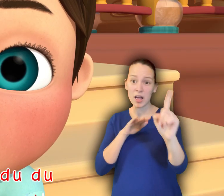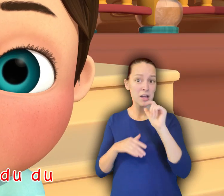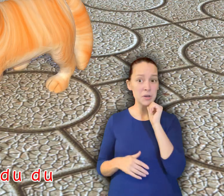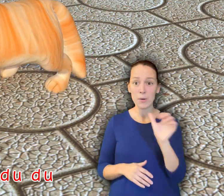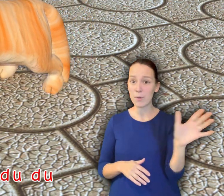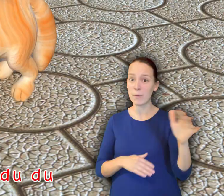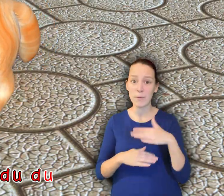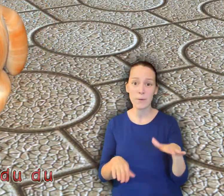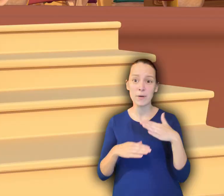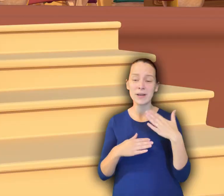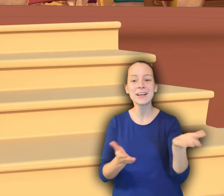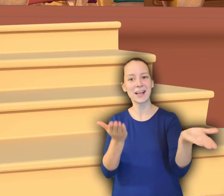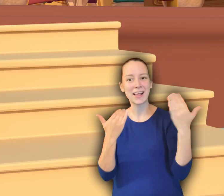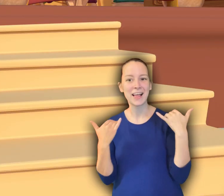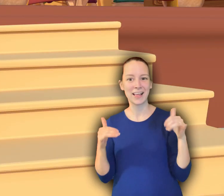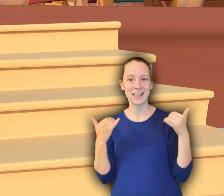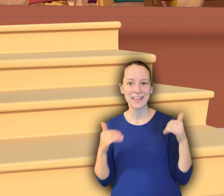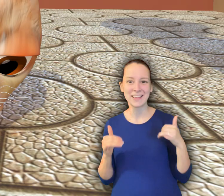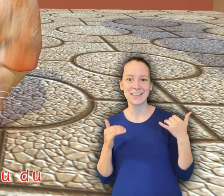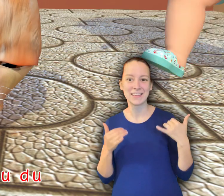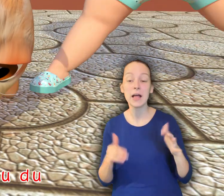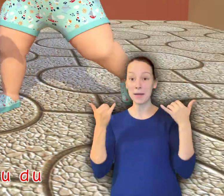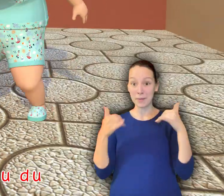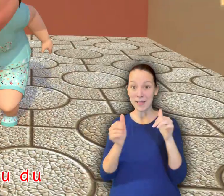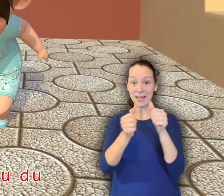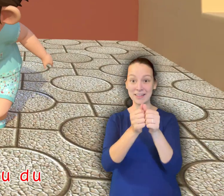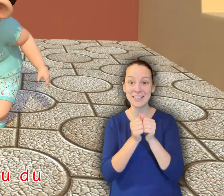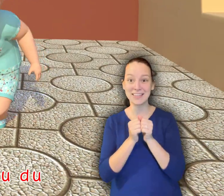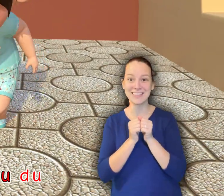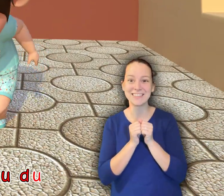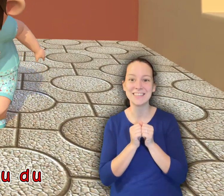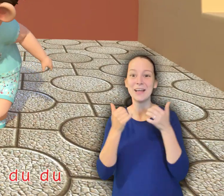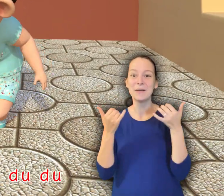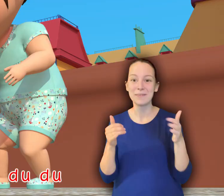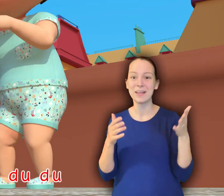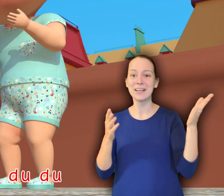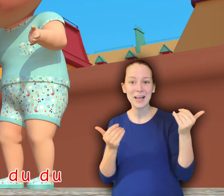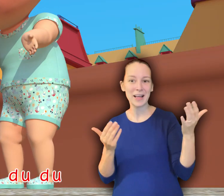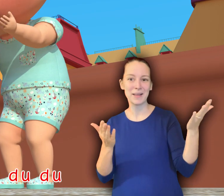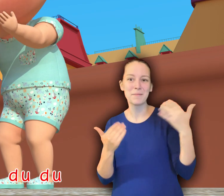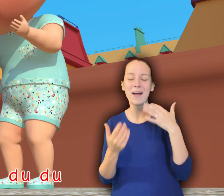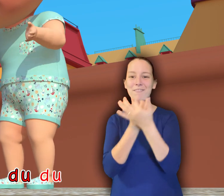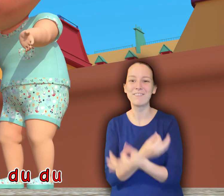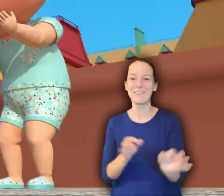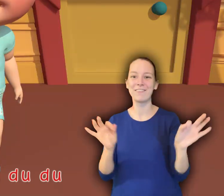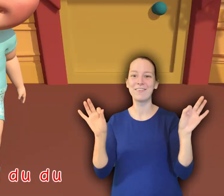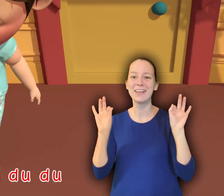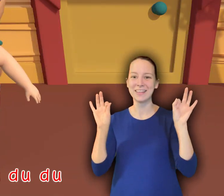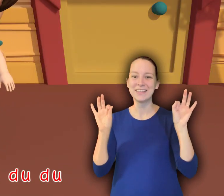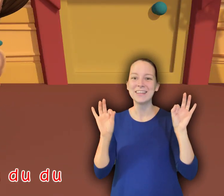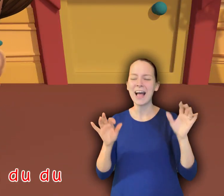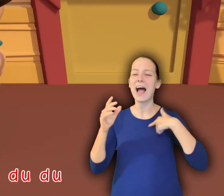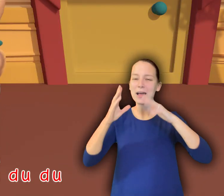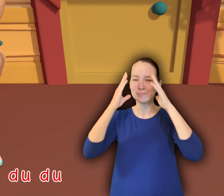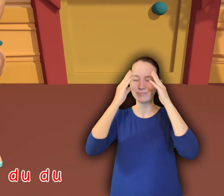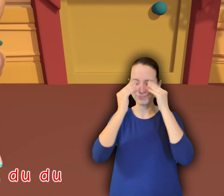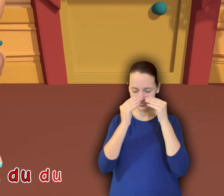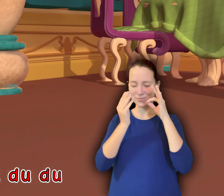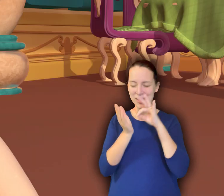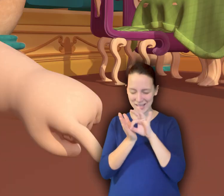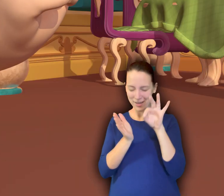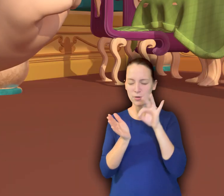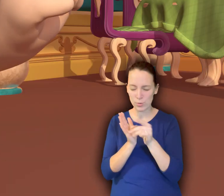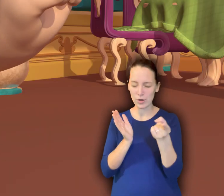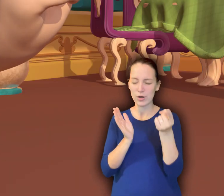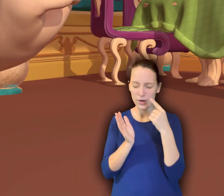don't run away come and play play with me Go Wild and Free I'll close my